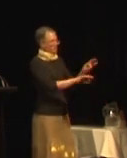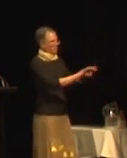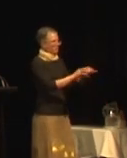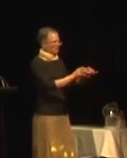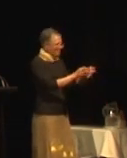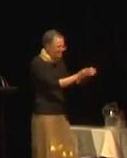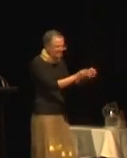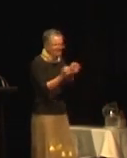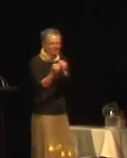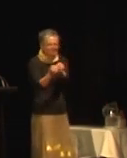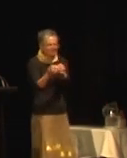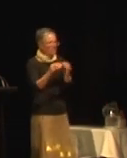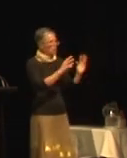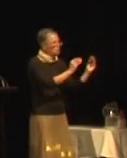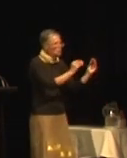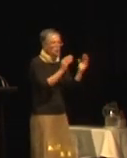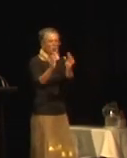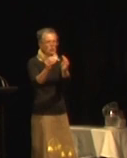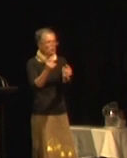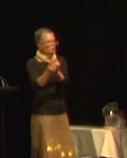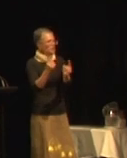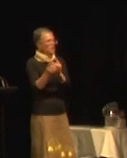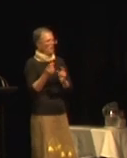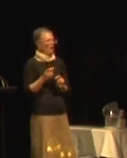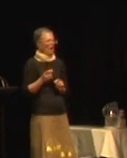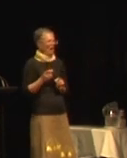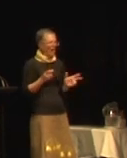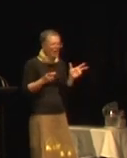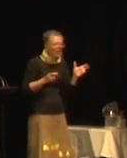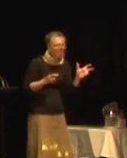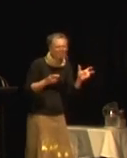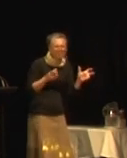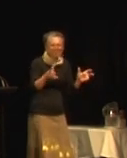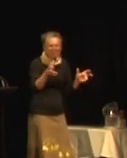building, and they go and talk, and I just remember things like time machines and